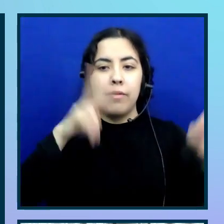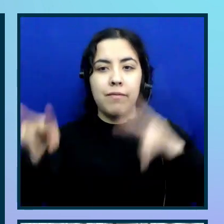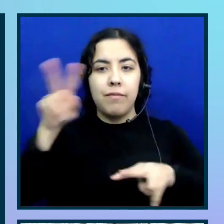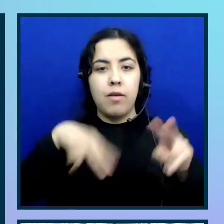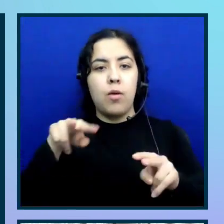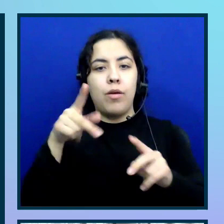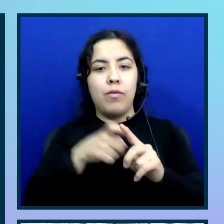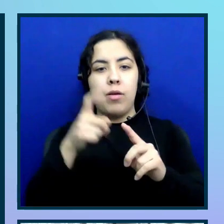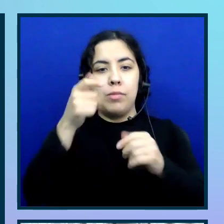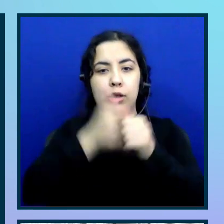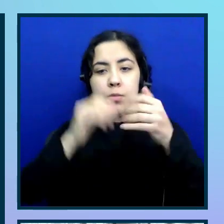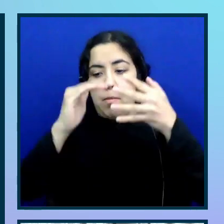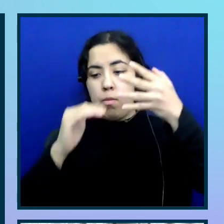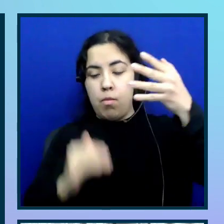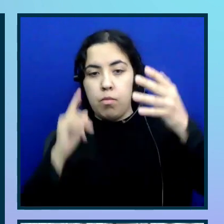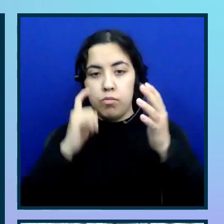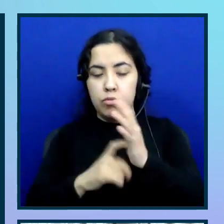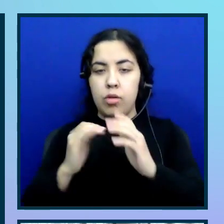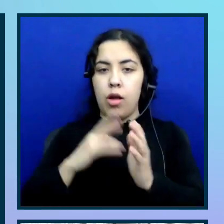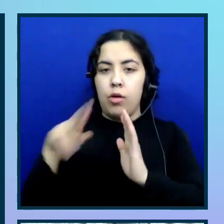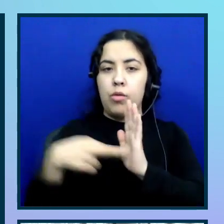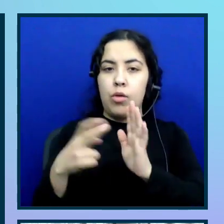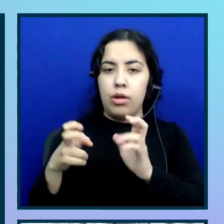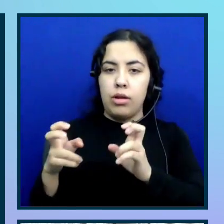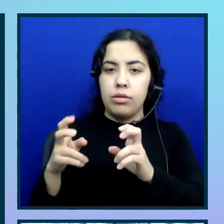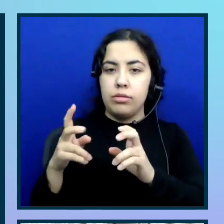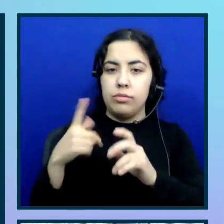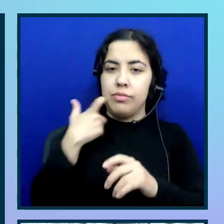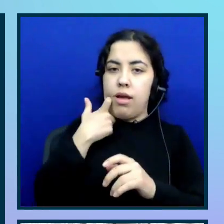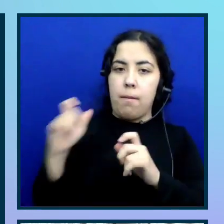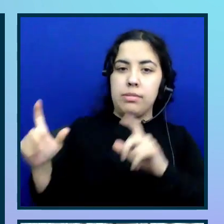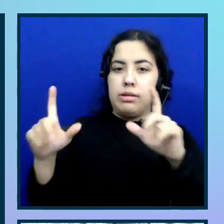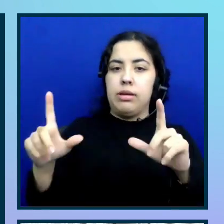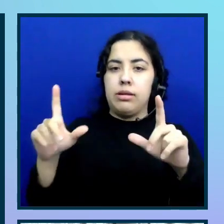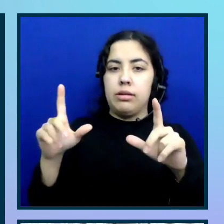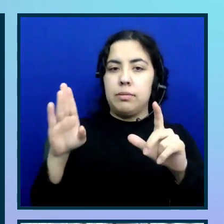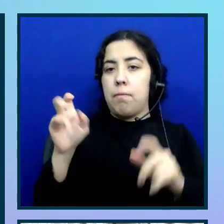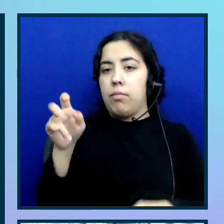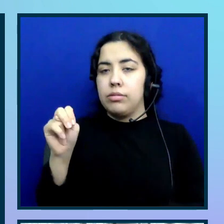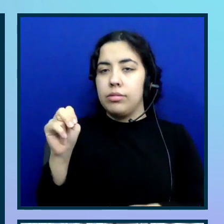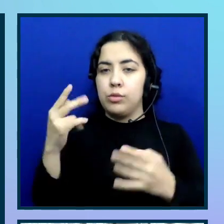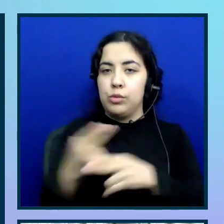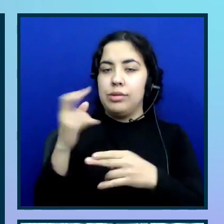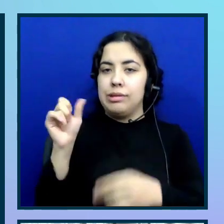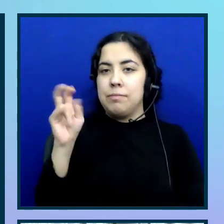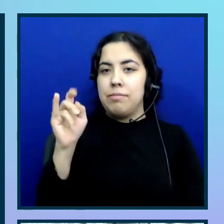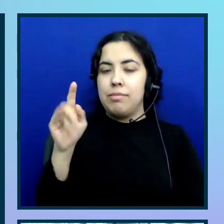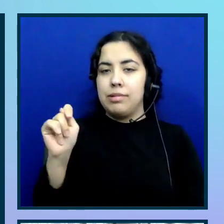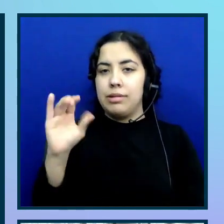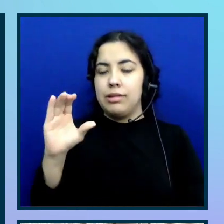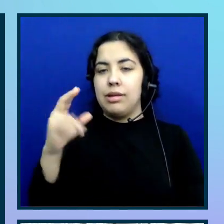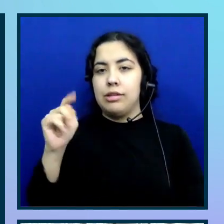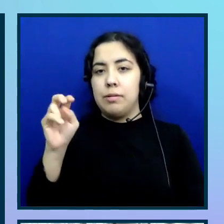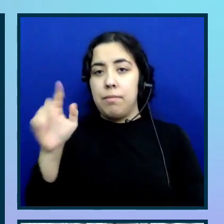see that our role has now been updated to button because now we're using the semantic HTML along with the current state of